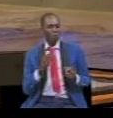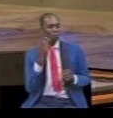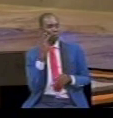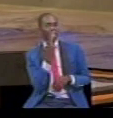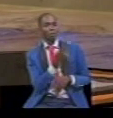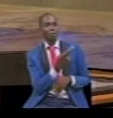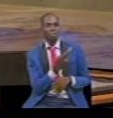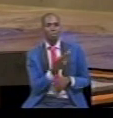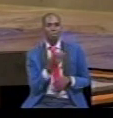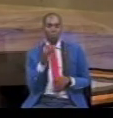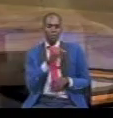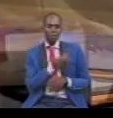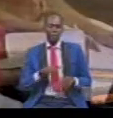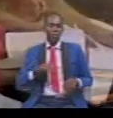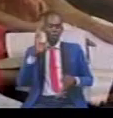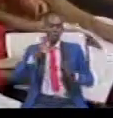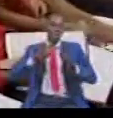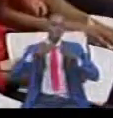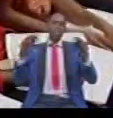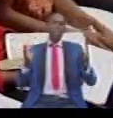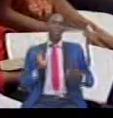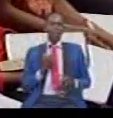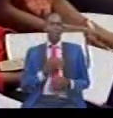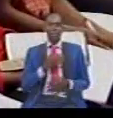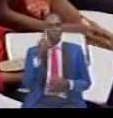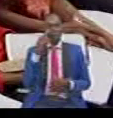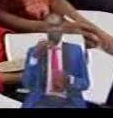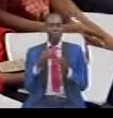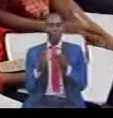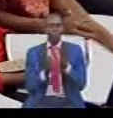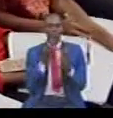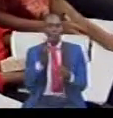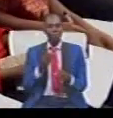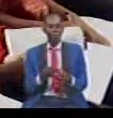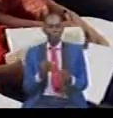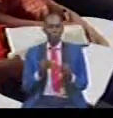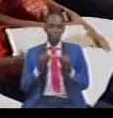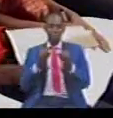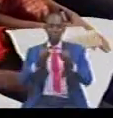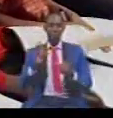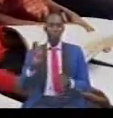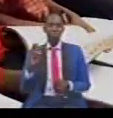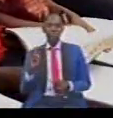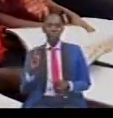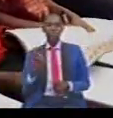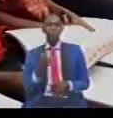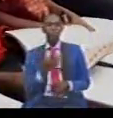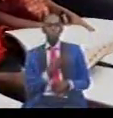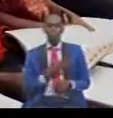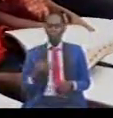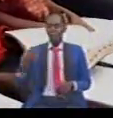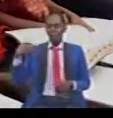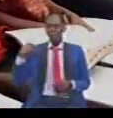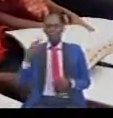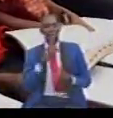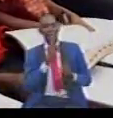the Lord will open our eyes. Verse 16, and he answered, fear